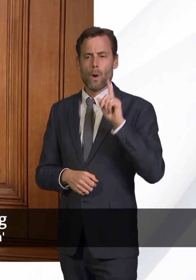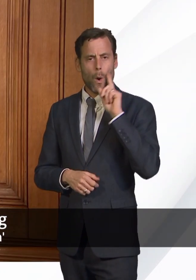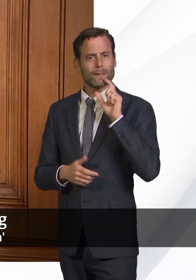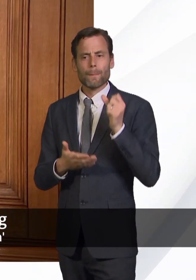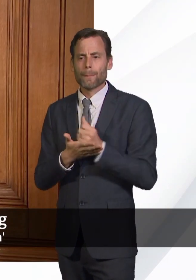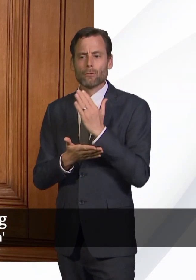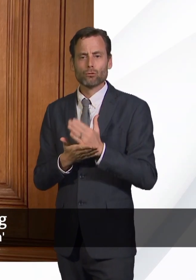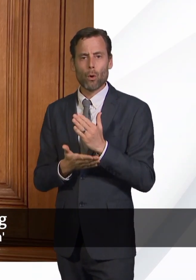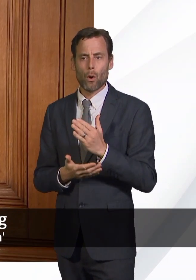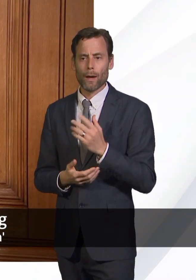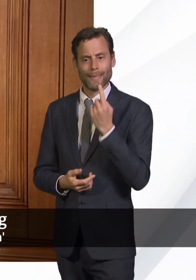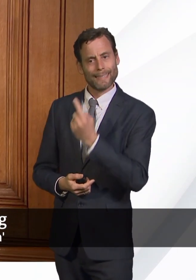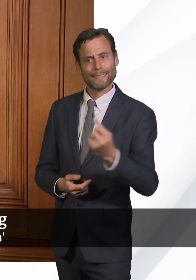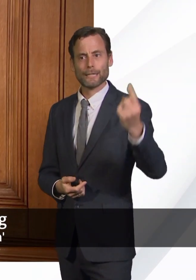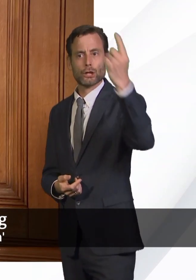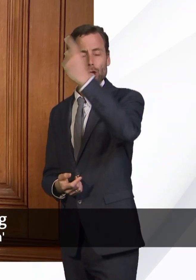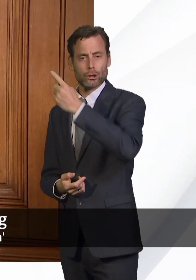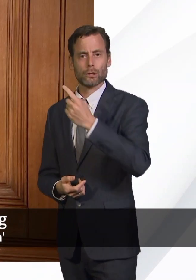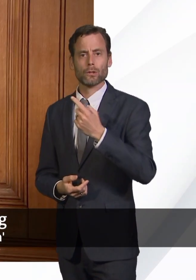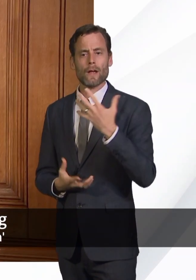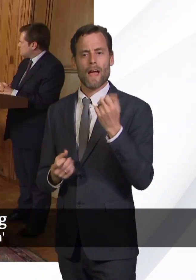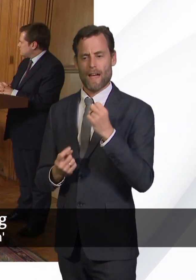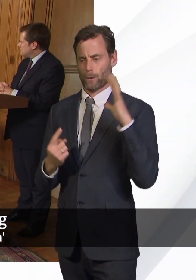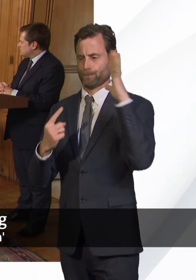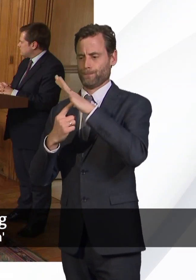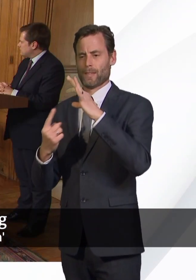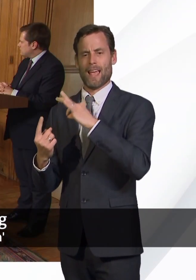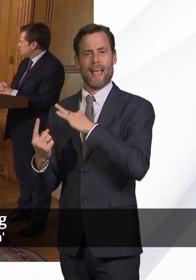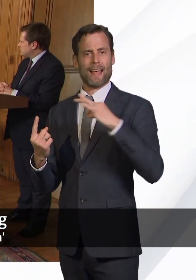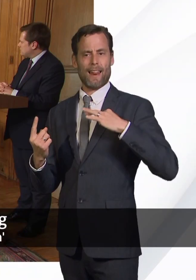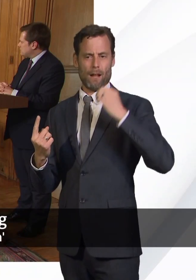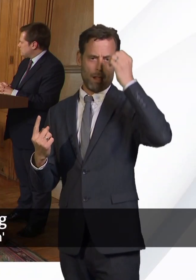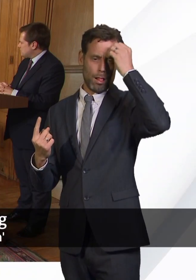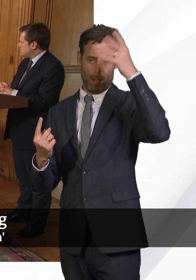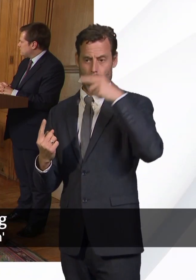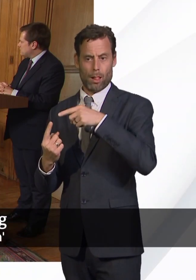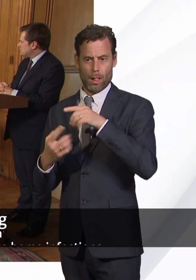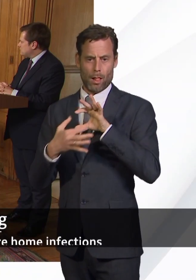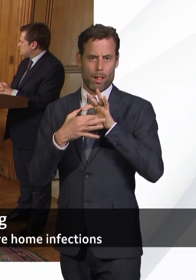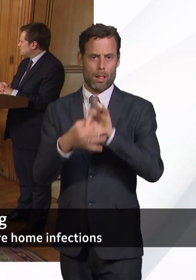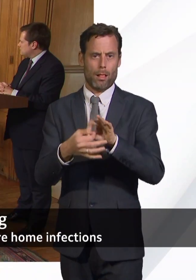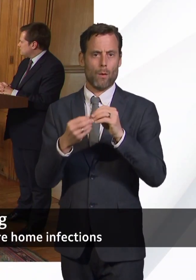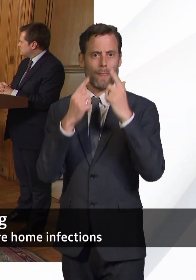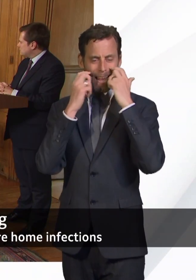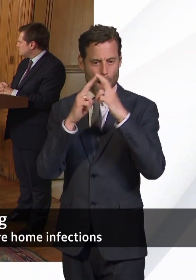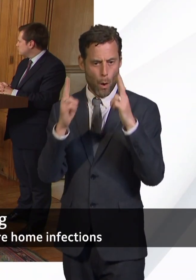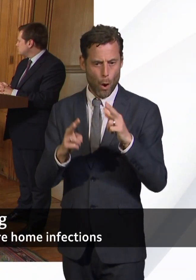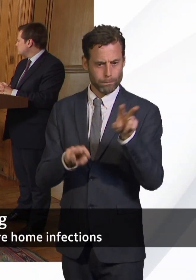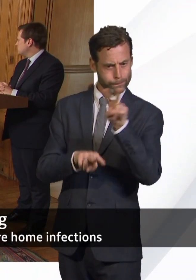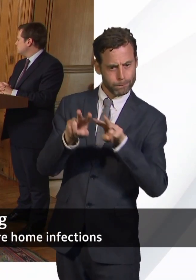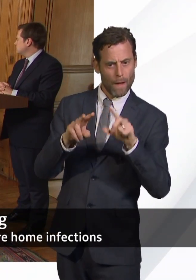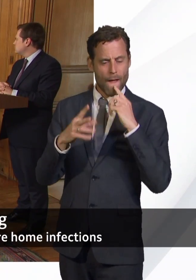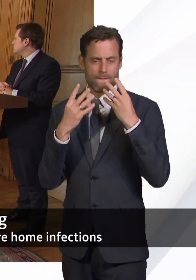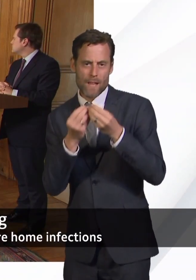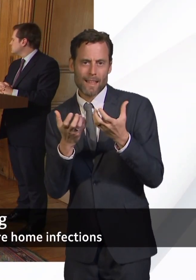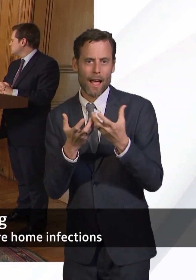area who can then oversee and provide specialist advice. And I know I don't have the figures here, but there's been a lot of training the